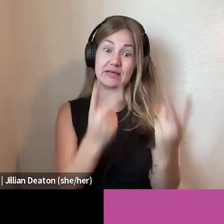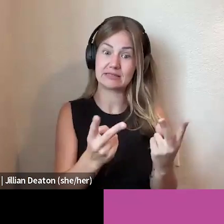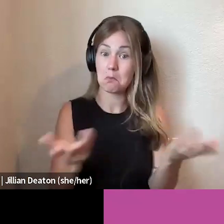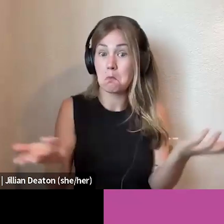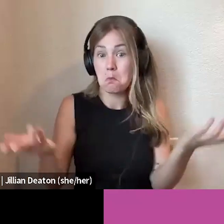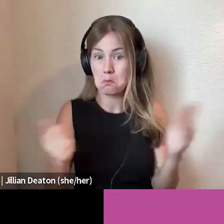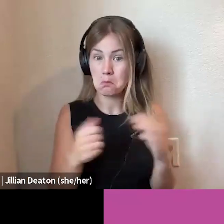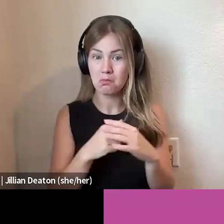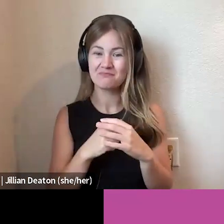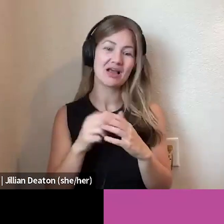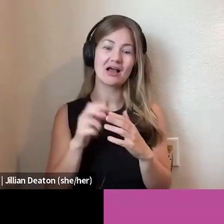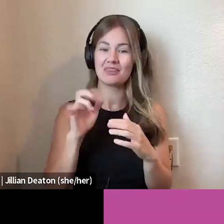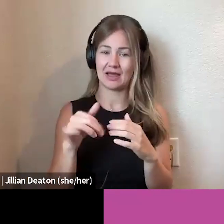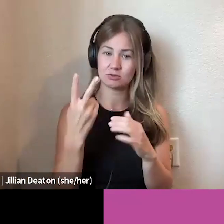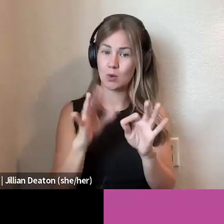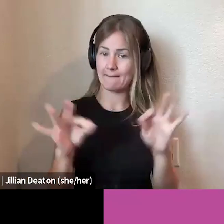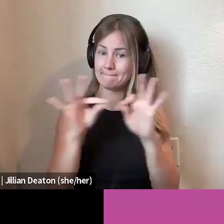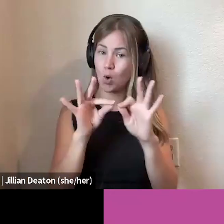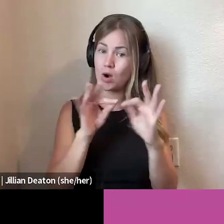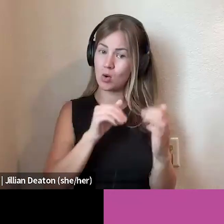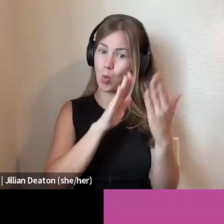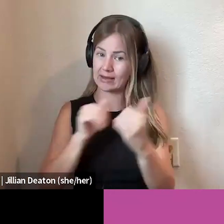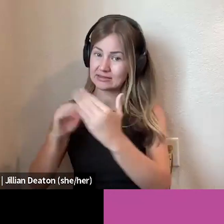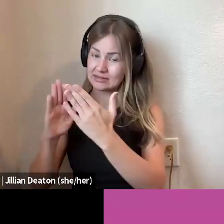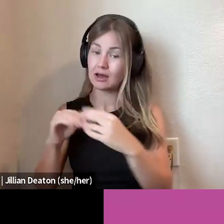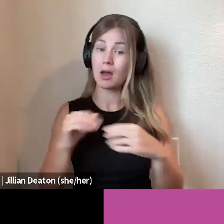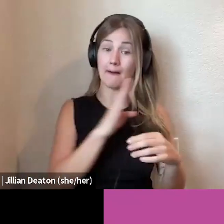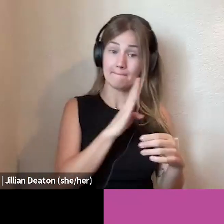So those are two key ways, I think, board to board